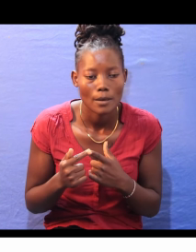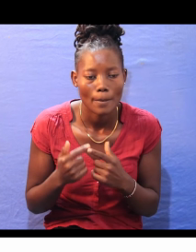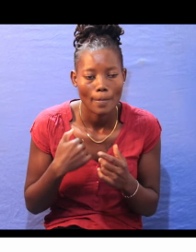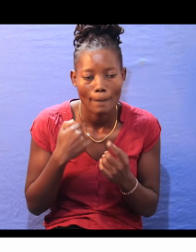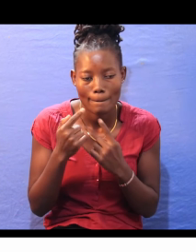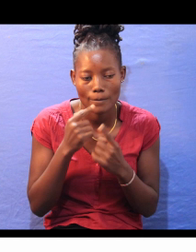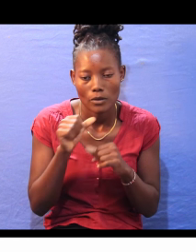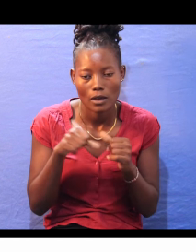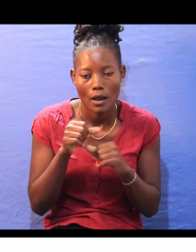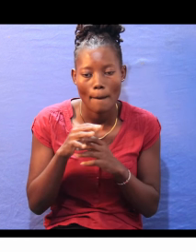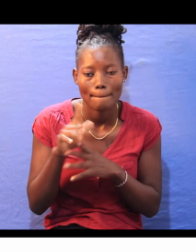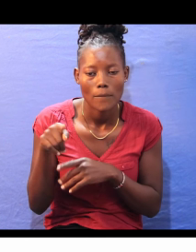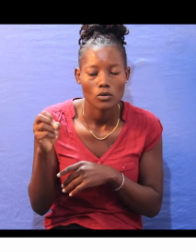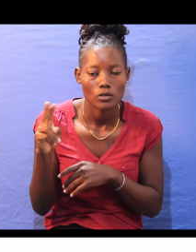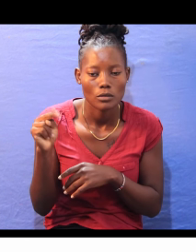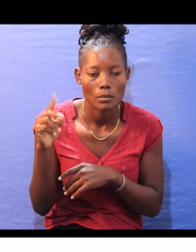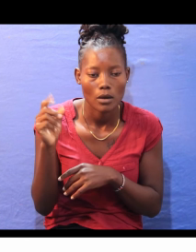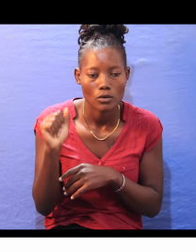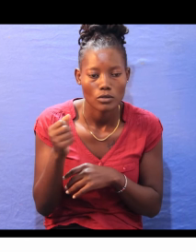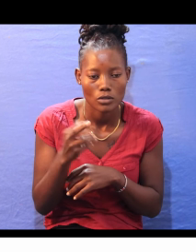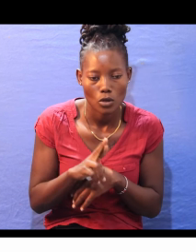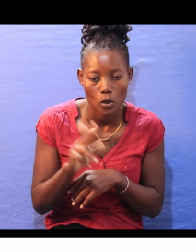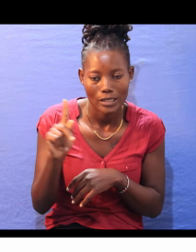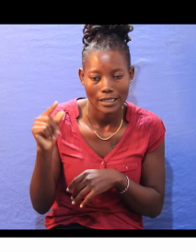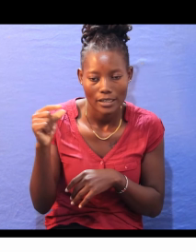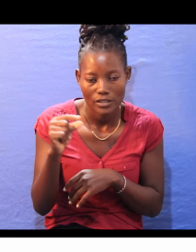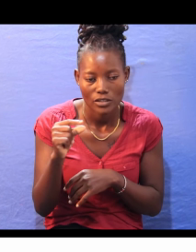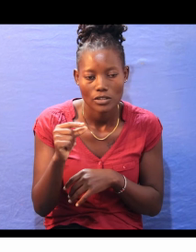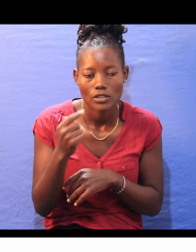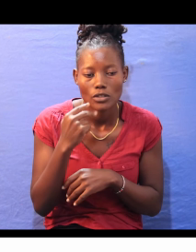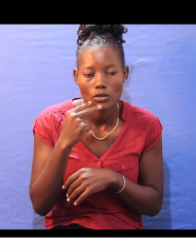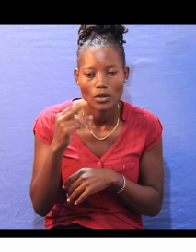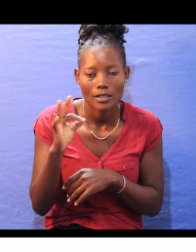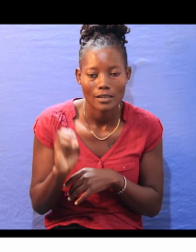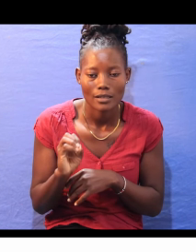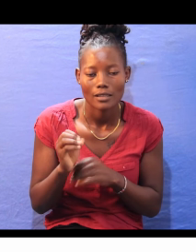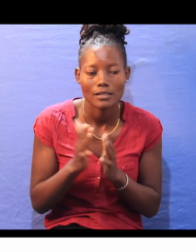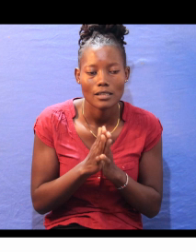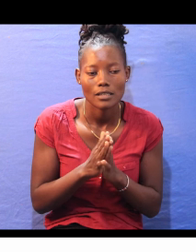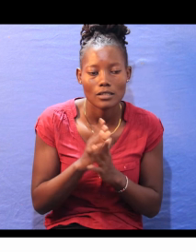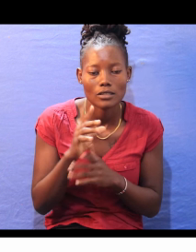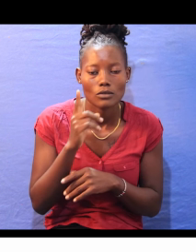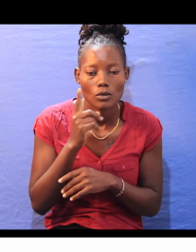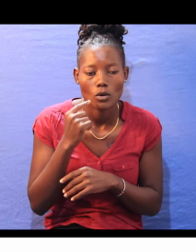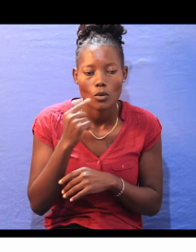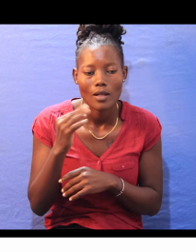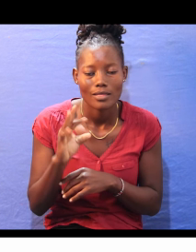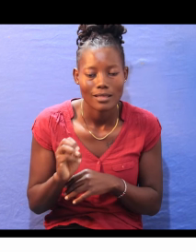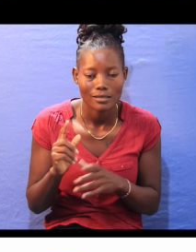in pounds or kilos. So if you can squat 230 kilos and only clean and jerk 100 kilos, then we are